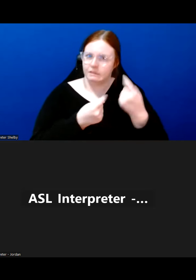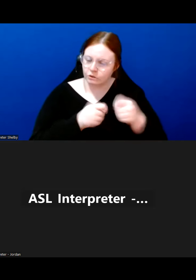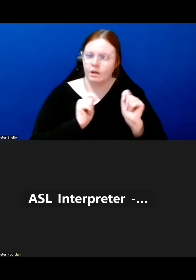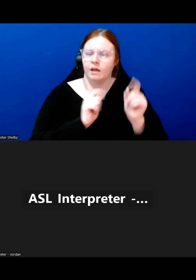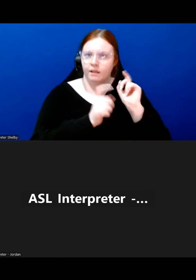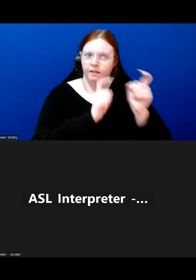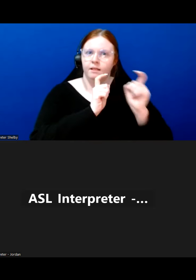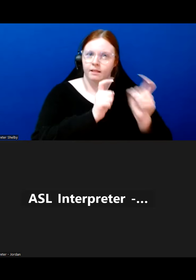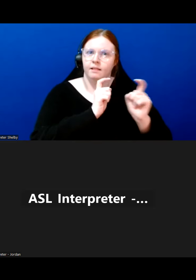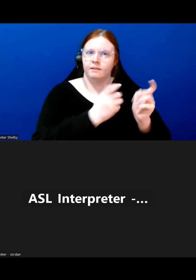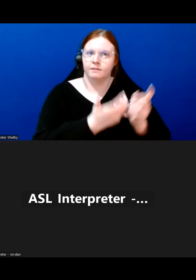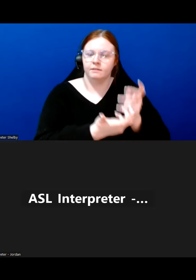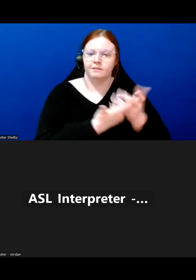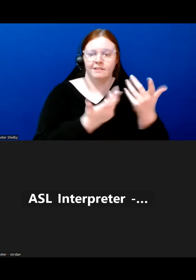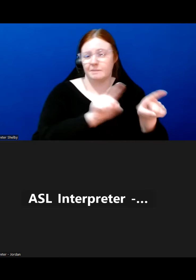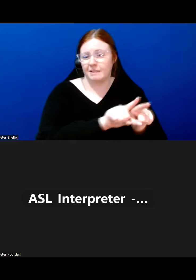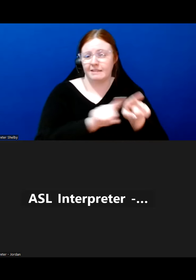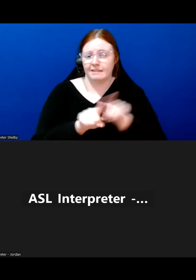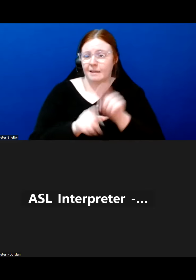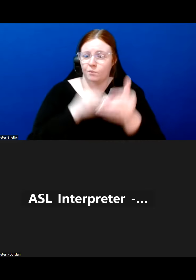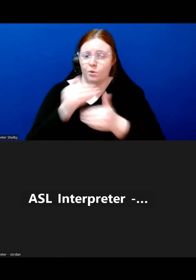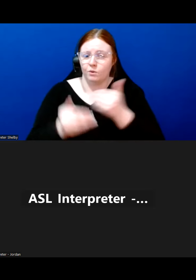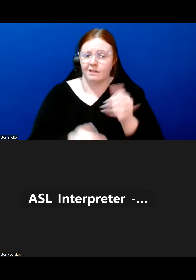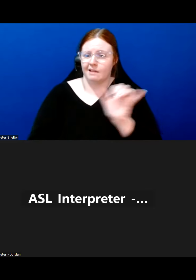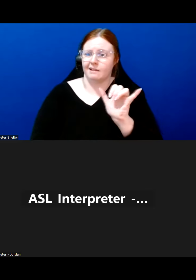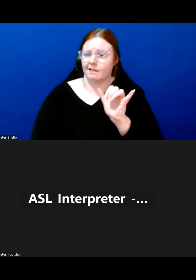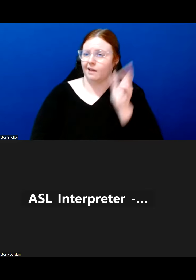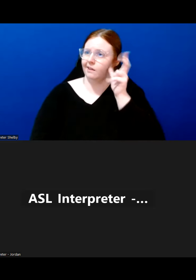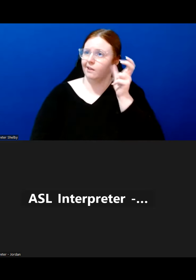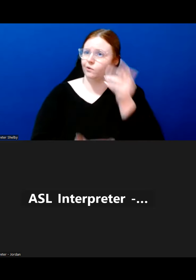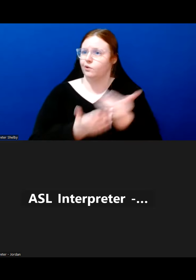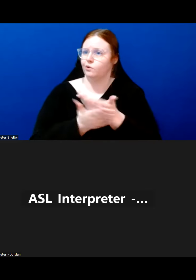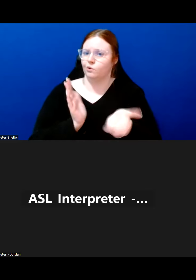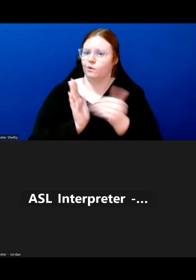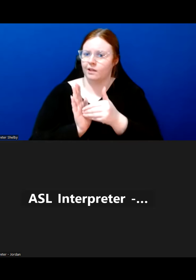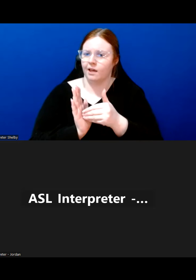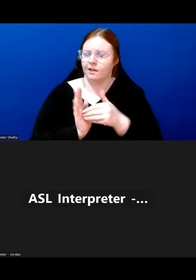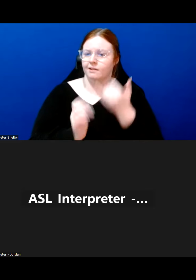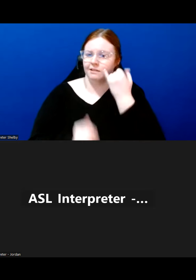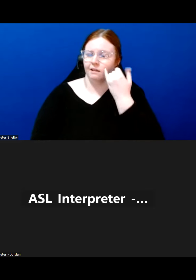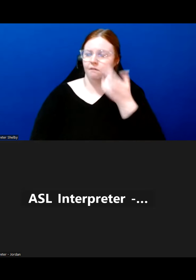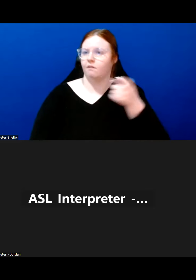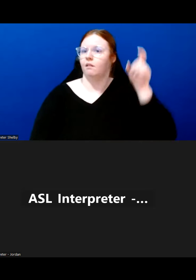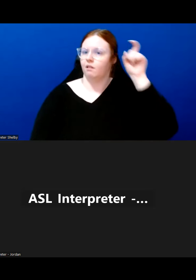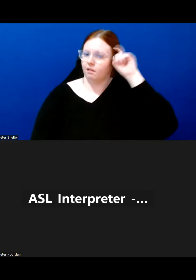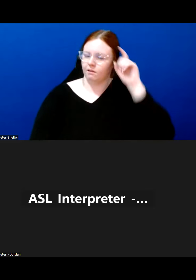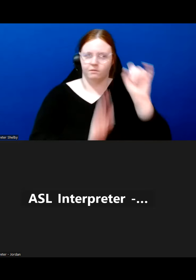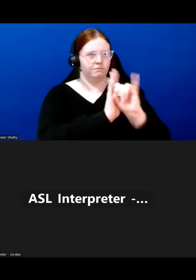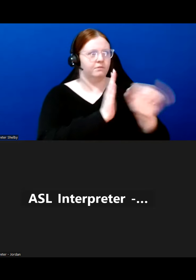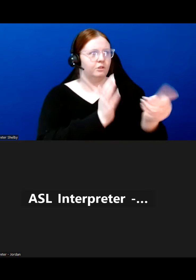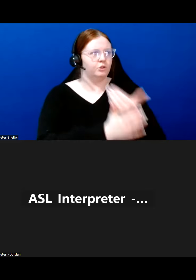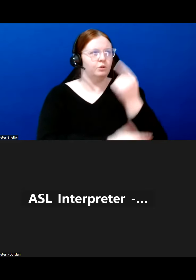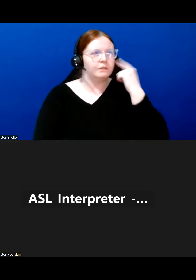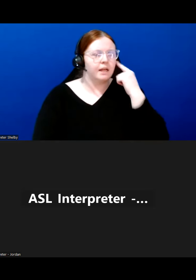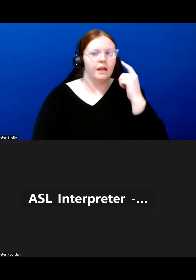like relearning how to hear when you start hearing all these sounds around you again the way that you should be. It